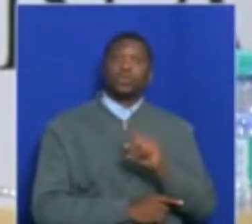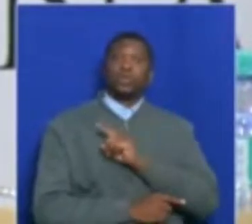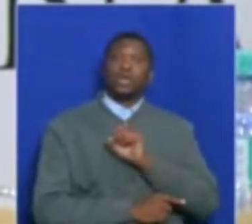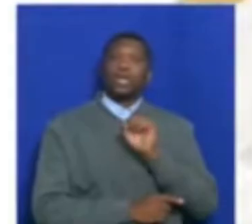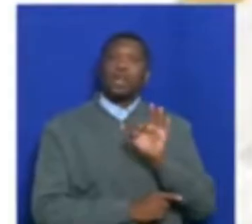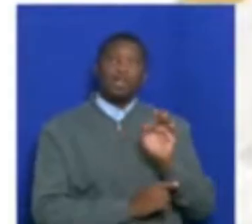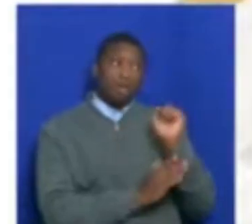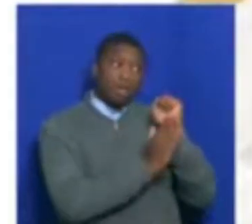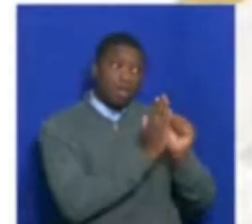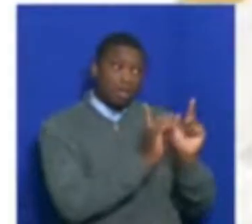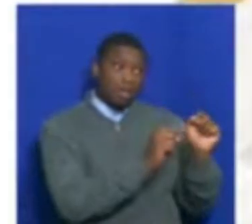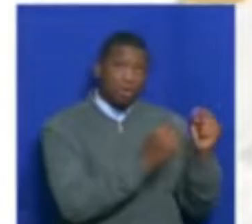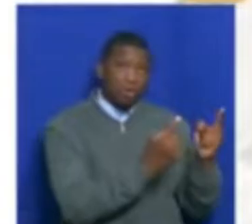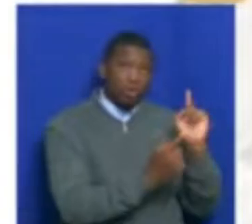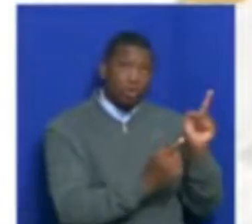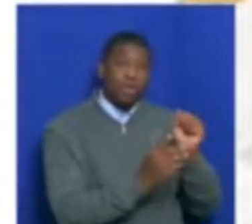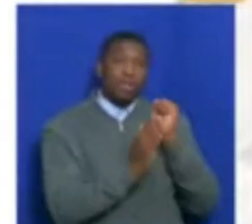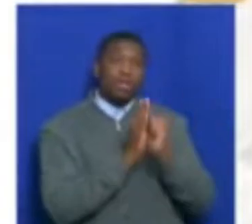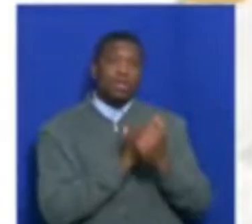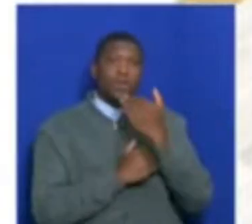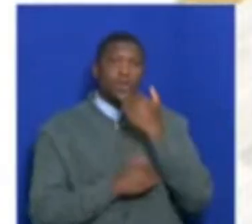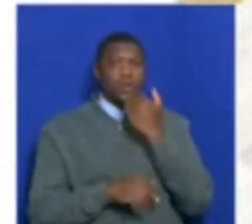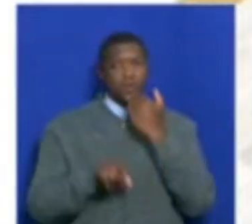son, Nicholas, or myself.